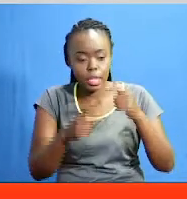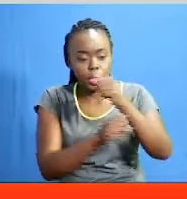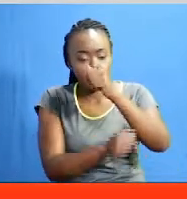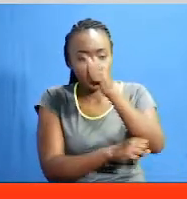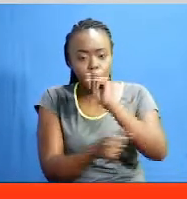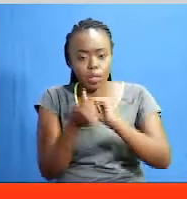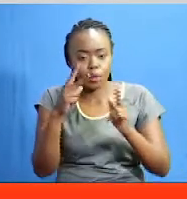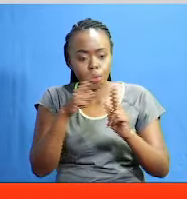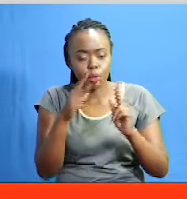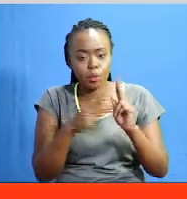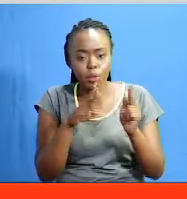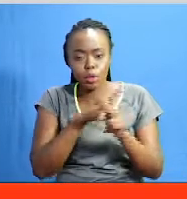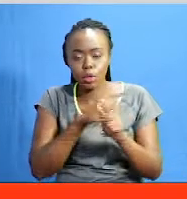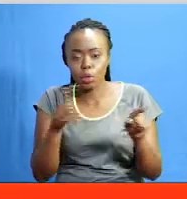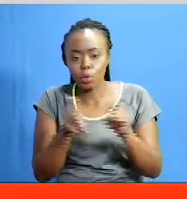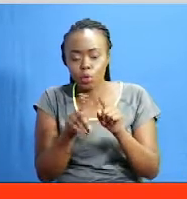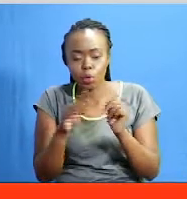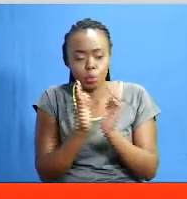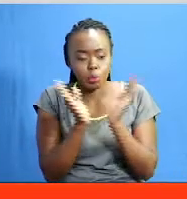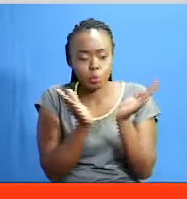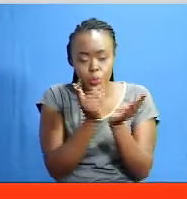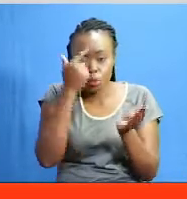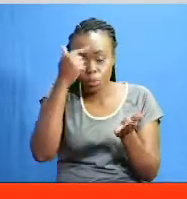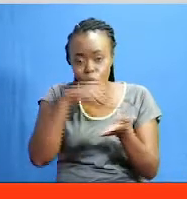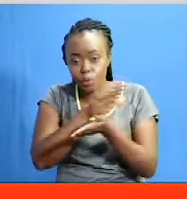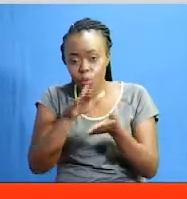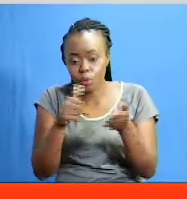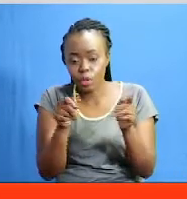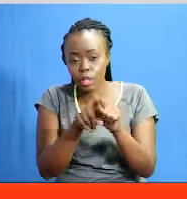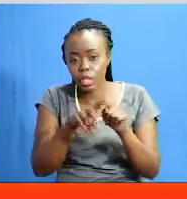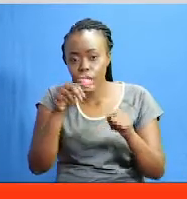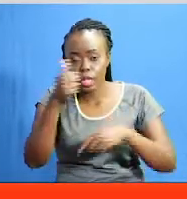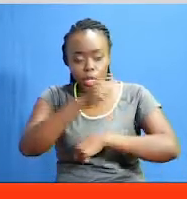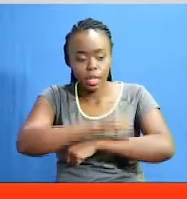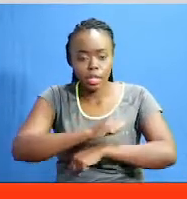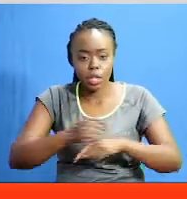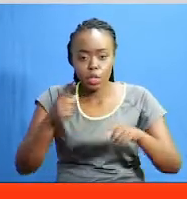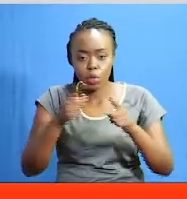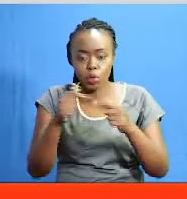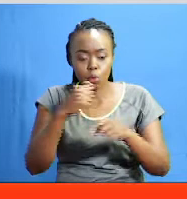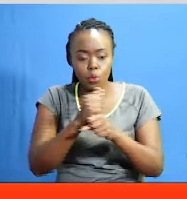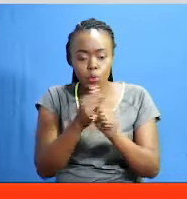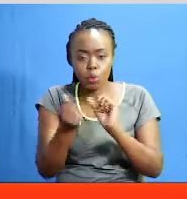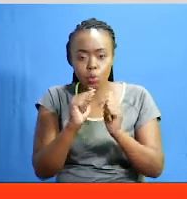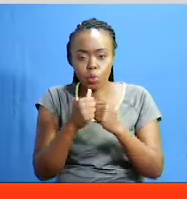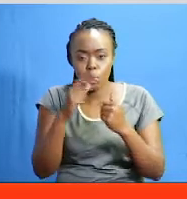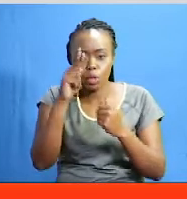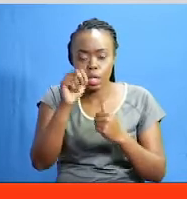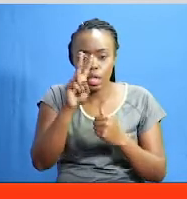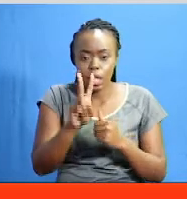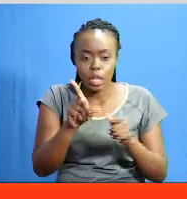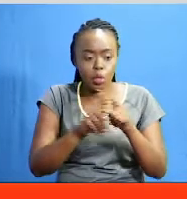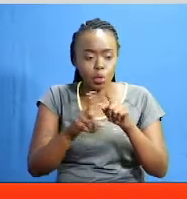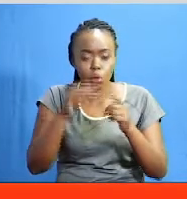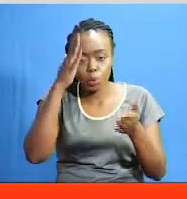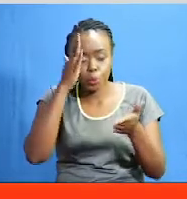to support this project. And then that's going to open up the doors for all the other schools to collaborate with